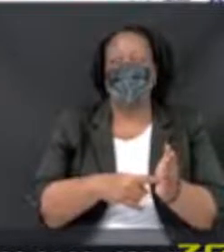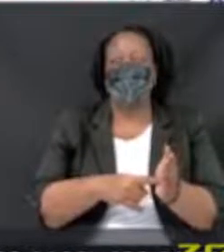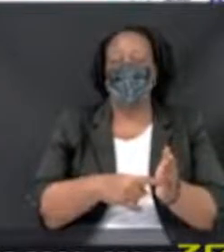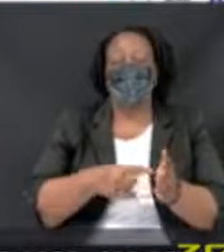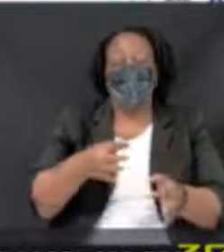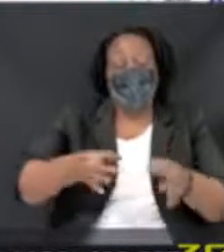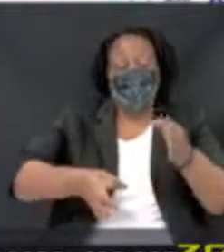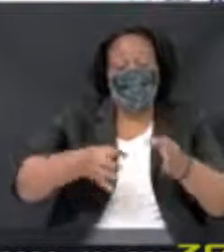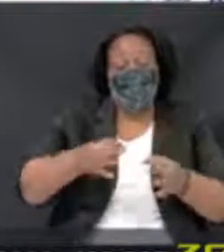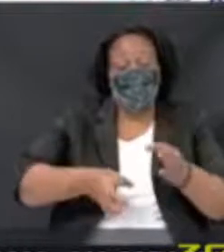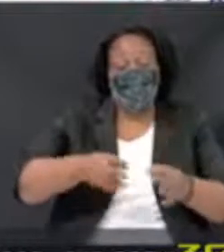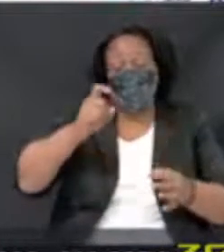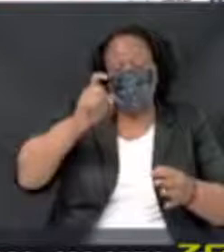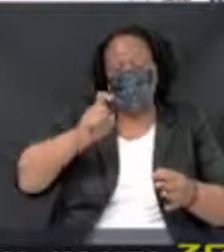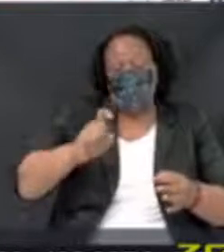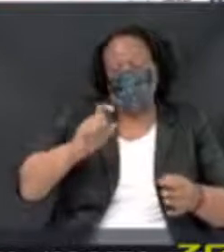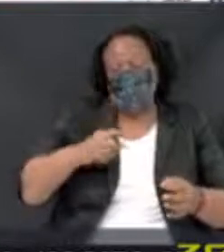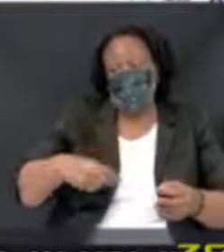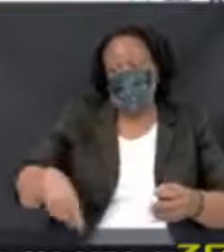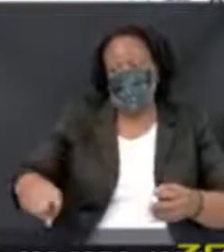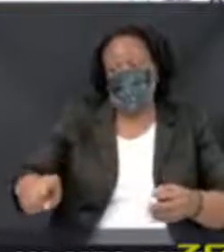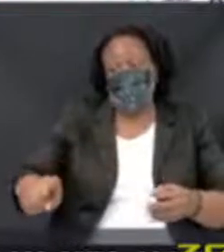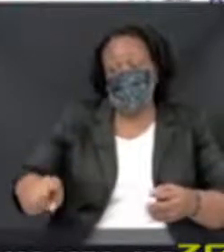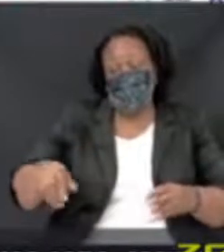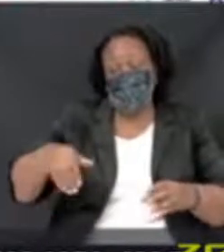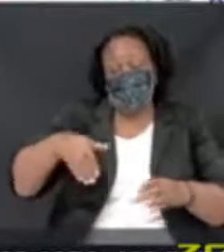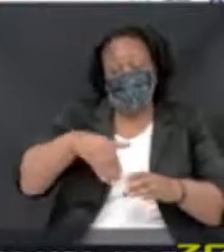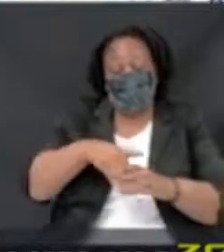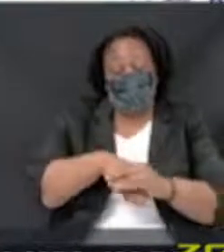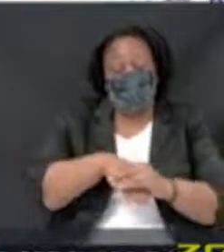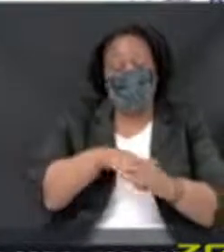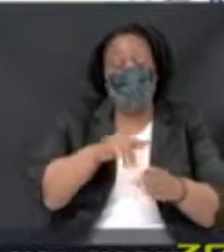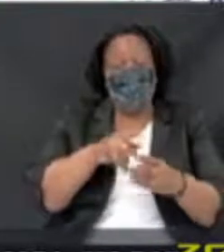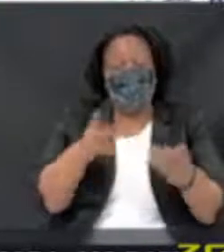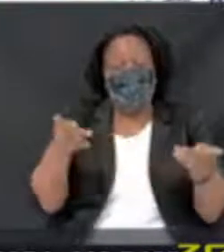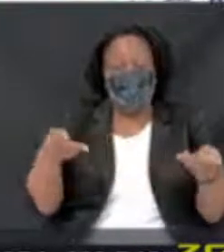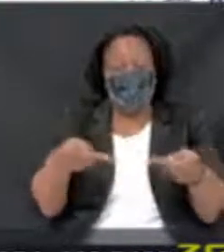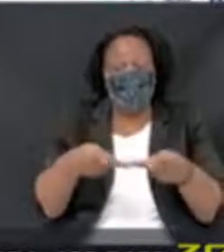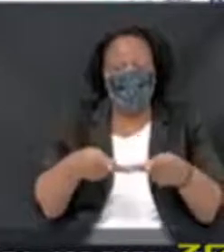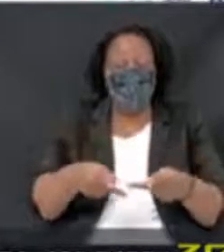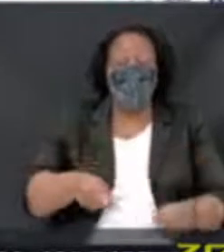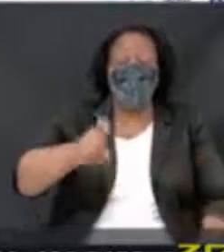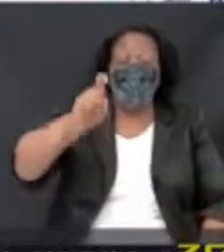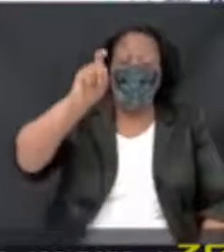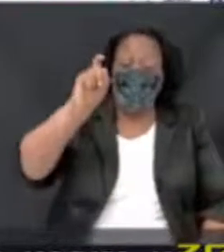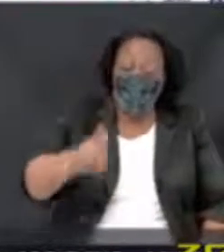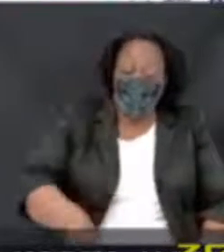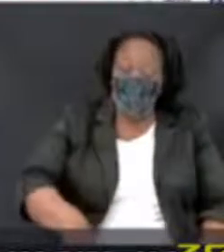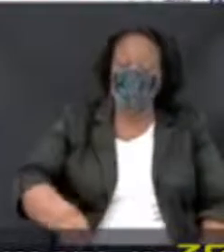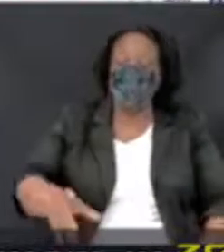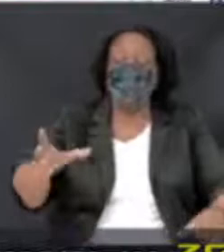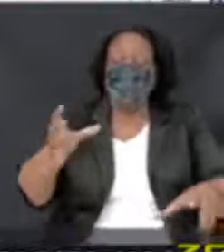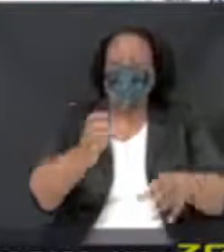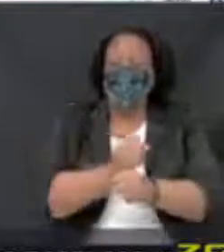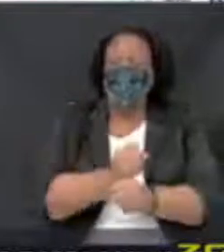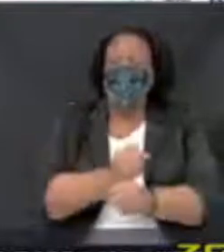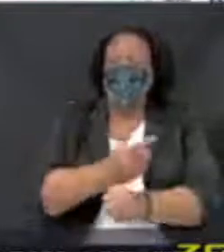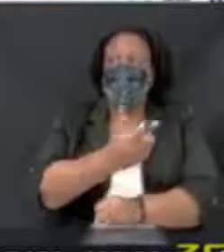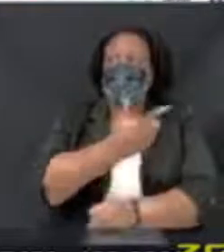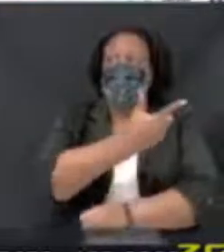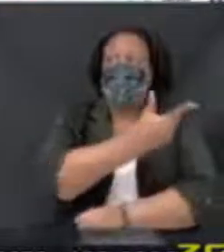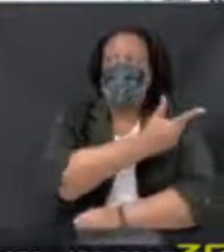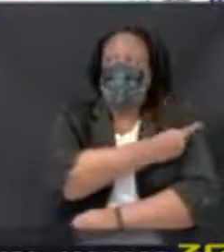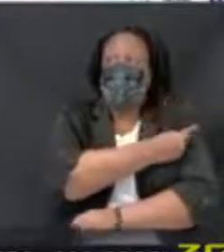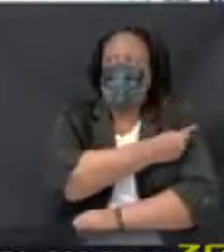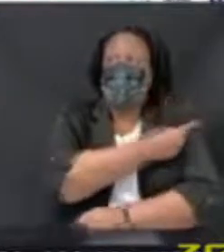Expo, even to get inside, you either had to be vaccinated, or if you were not